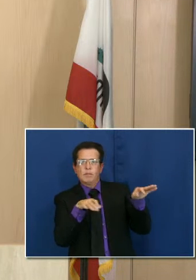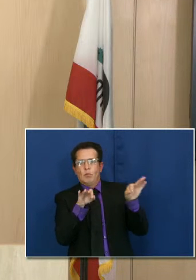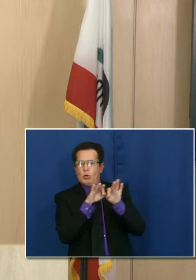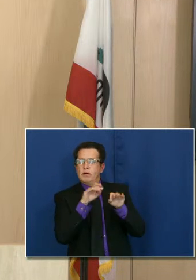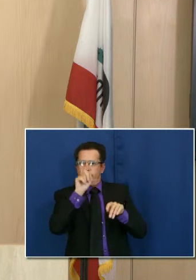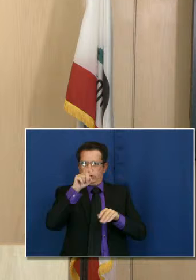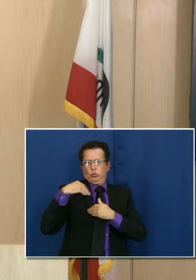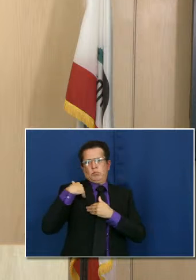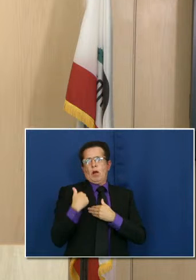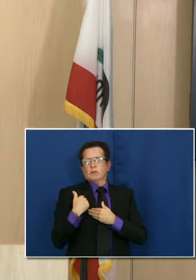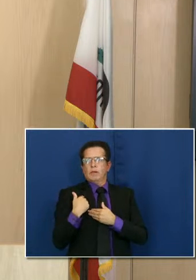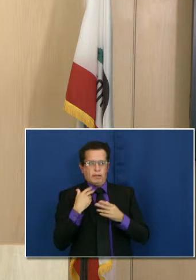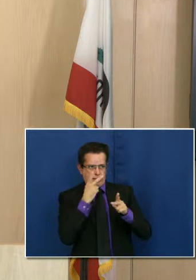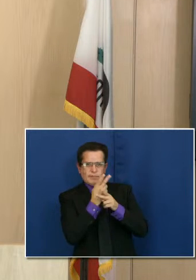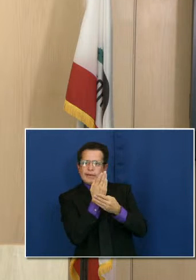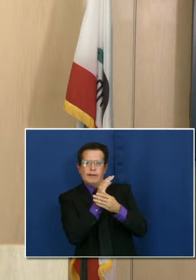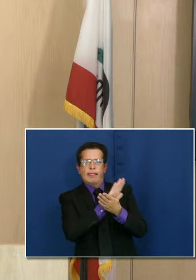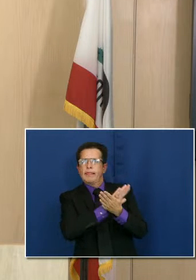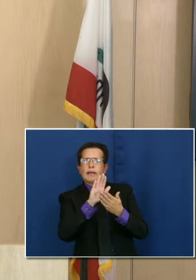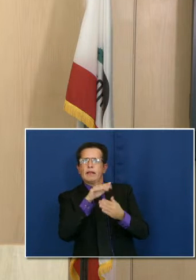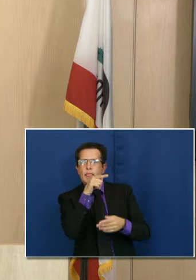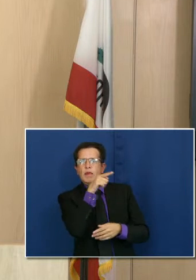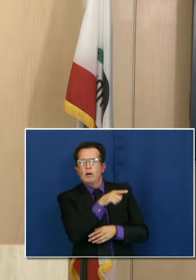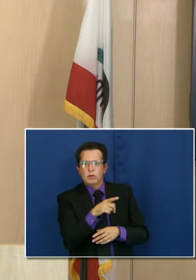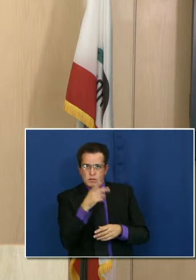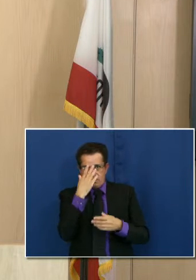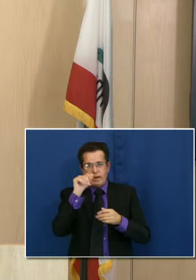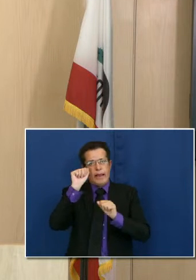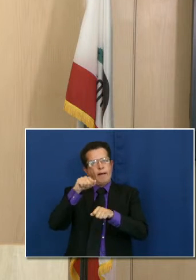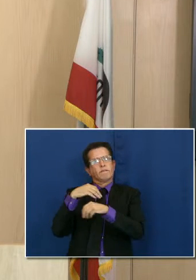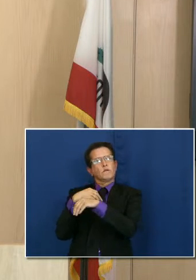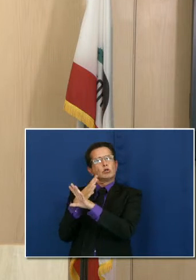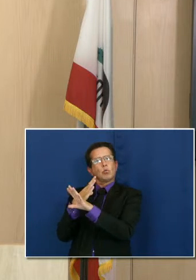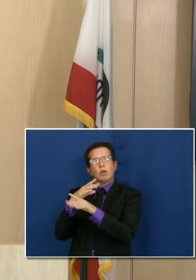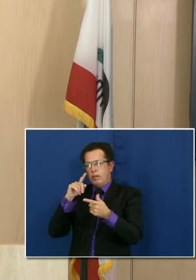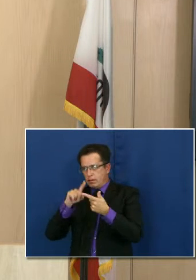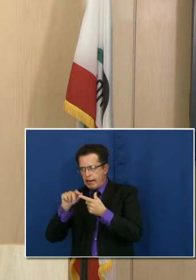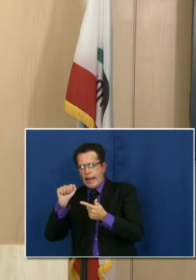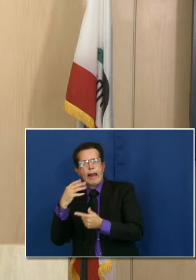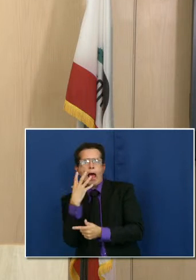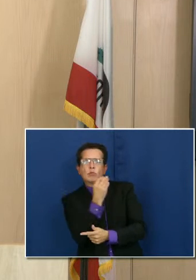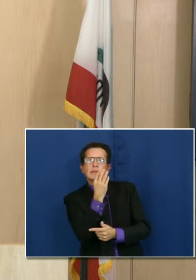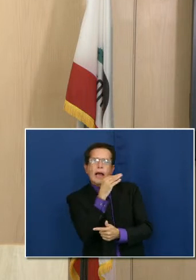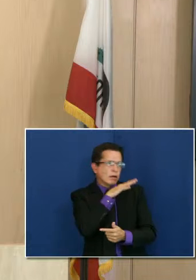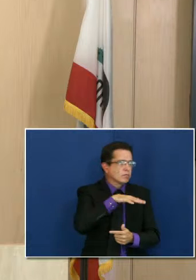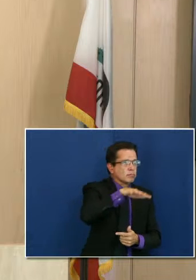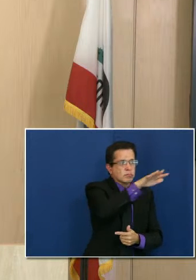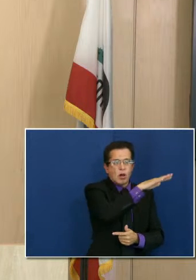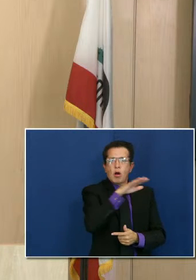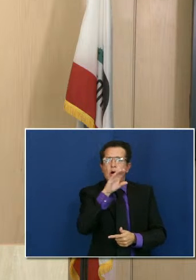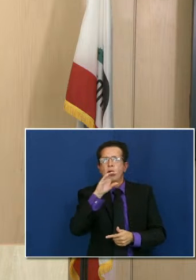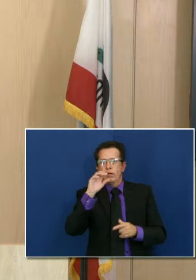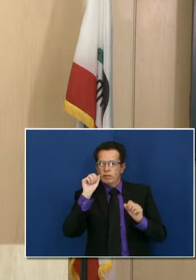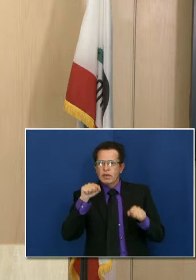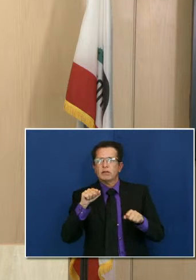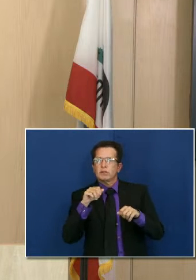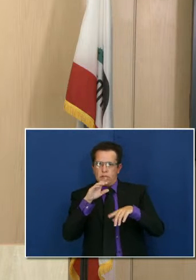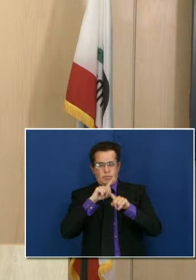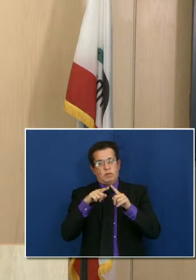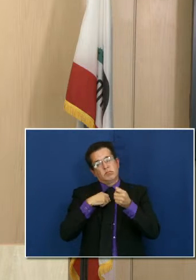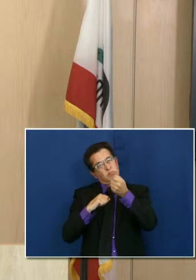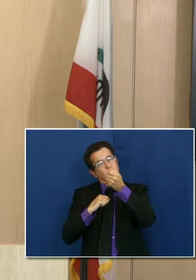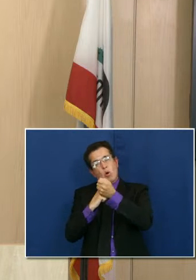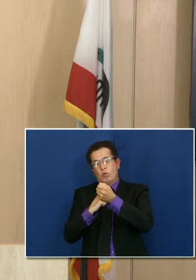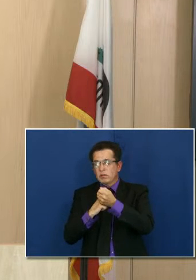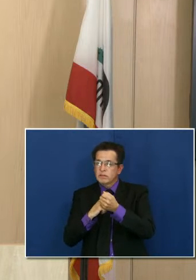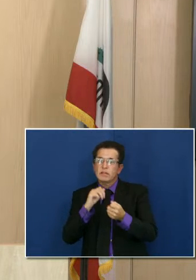are responsible ways to meet both virtually in online settings or to do it in outdoor settings, and we continue to implore the public to please help